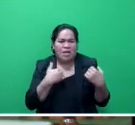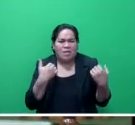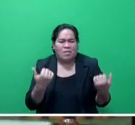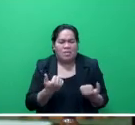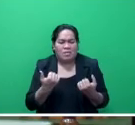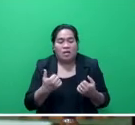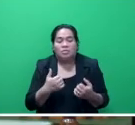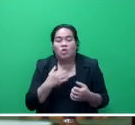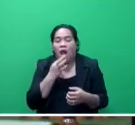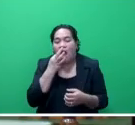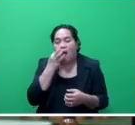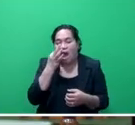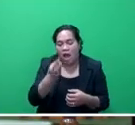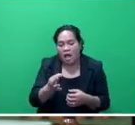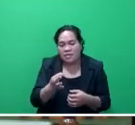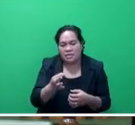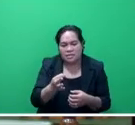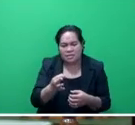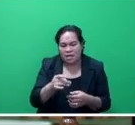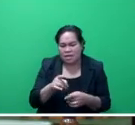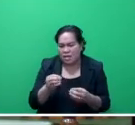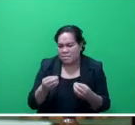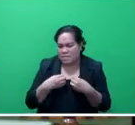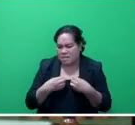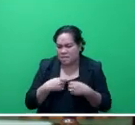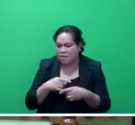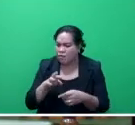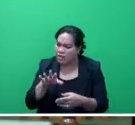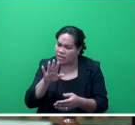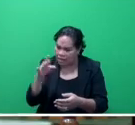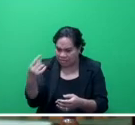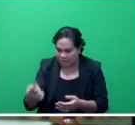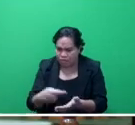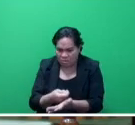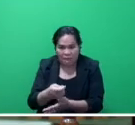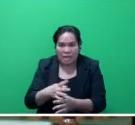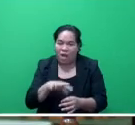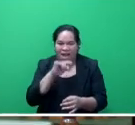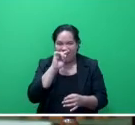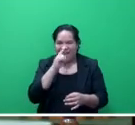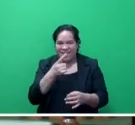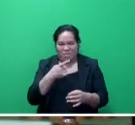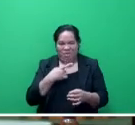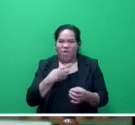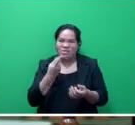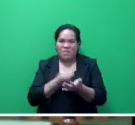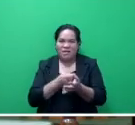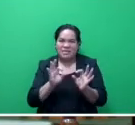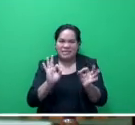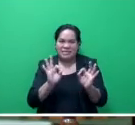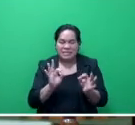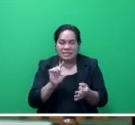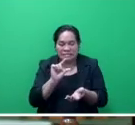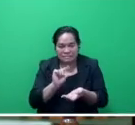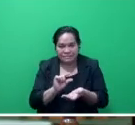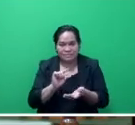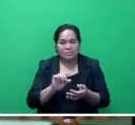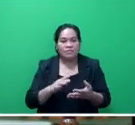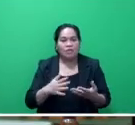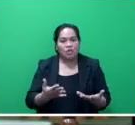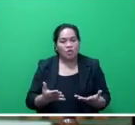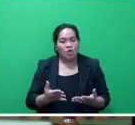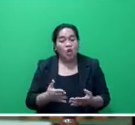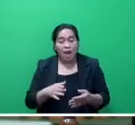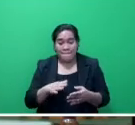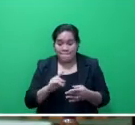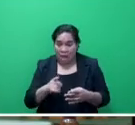too much to ask of many struggling businesses through this period. Again, if we achieve our vaccination targets, we will be in a good position to restore these